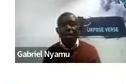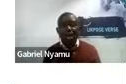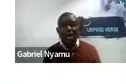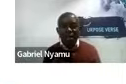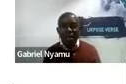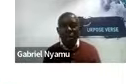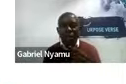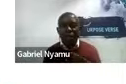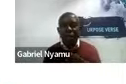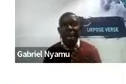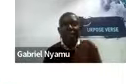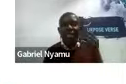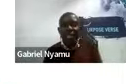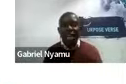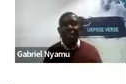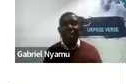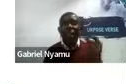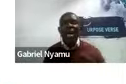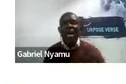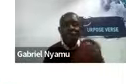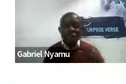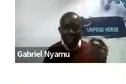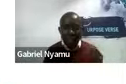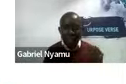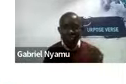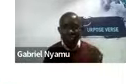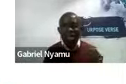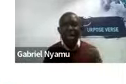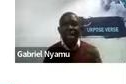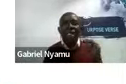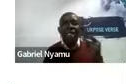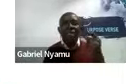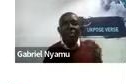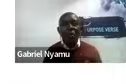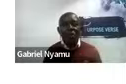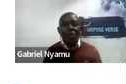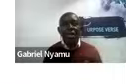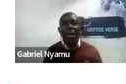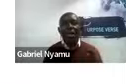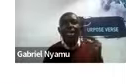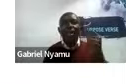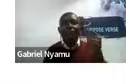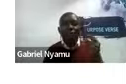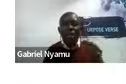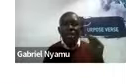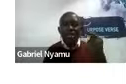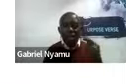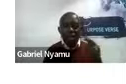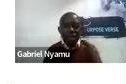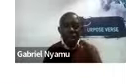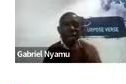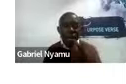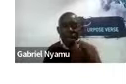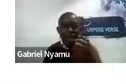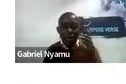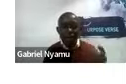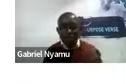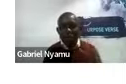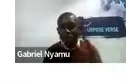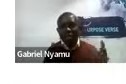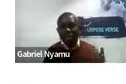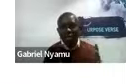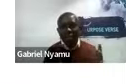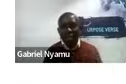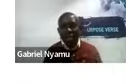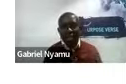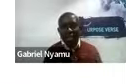and told me, Gabriel, you know what? I've discovered why I do what I do. It is because there is a void in me. Apparently, but